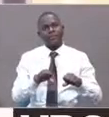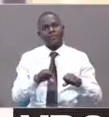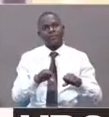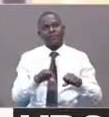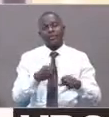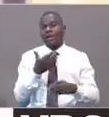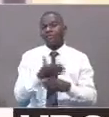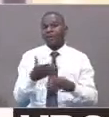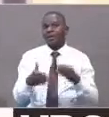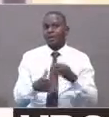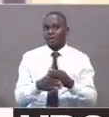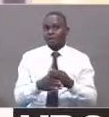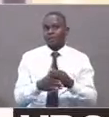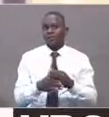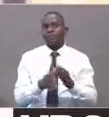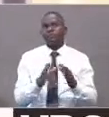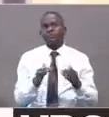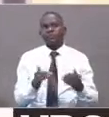construction.